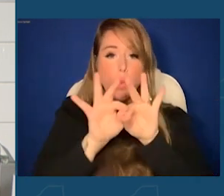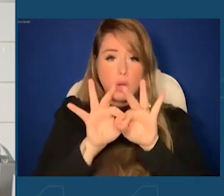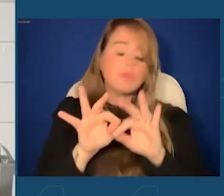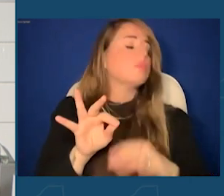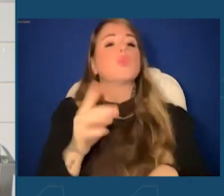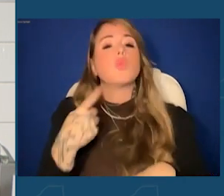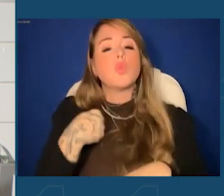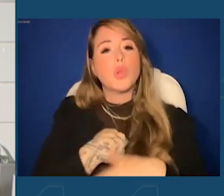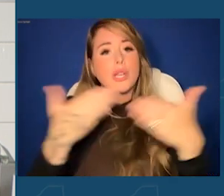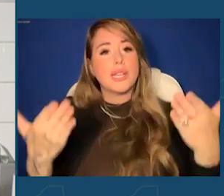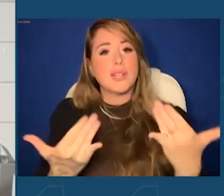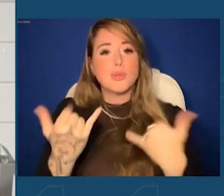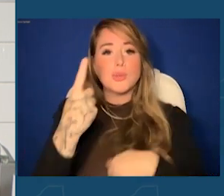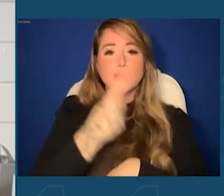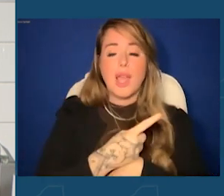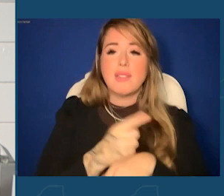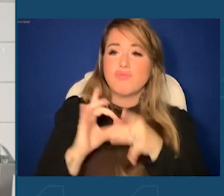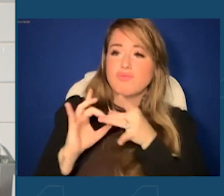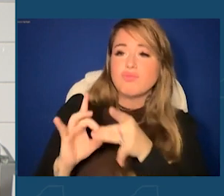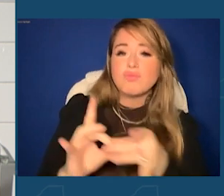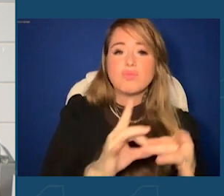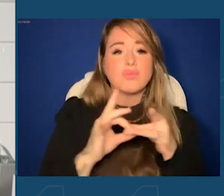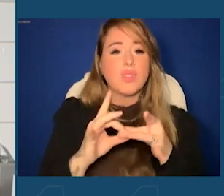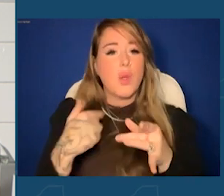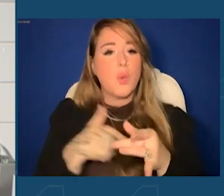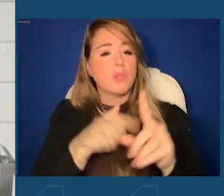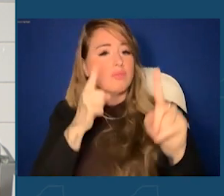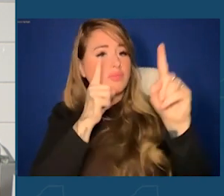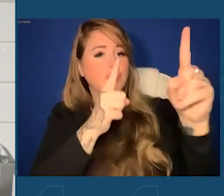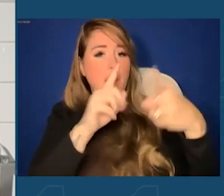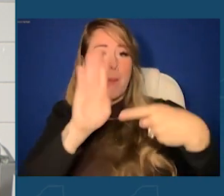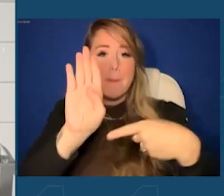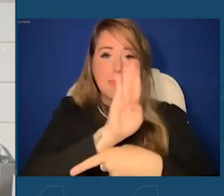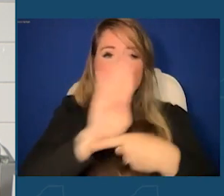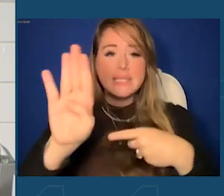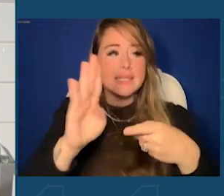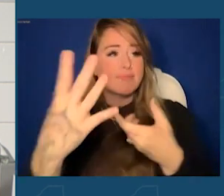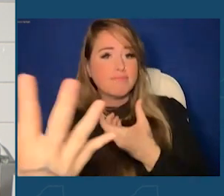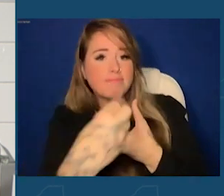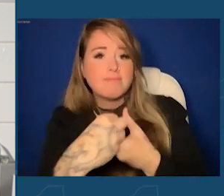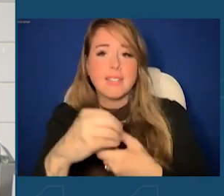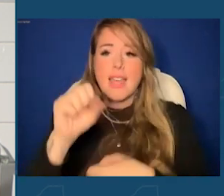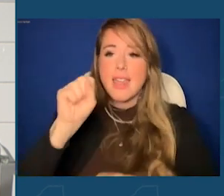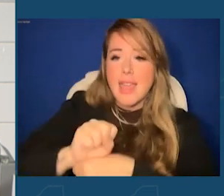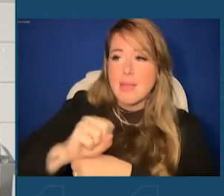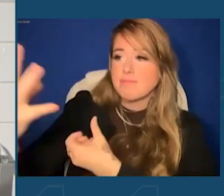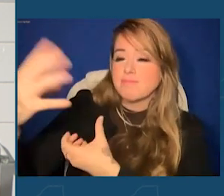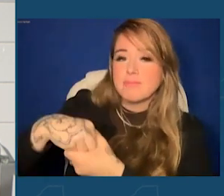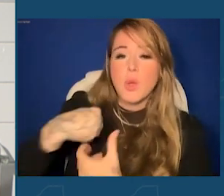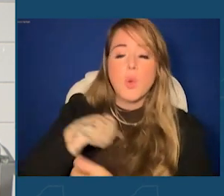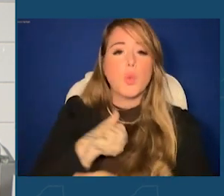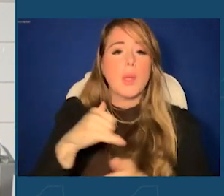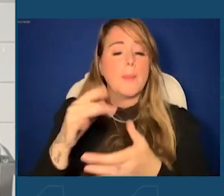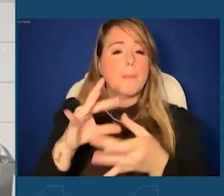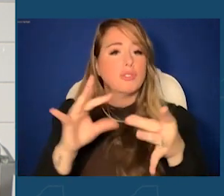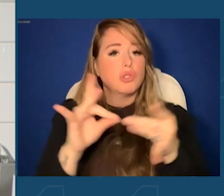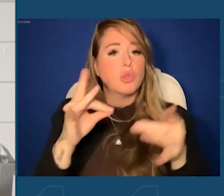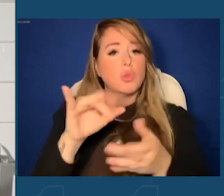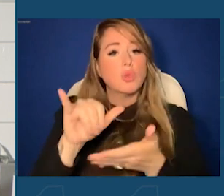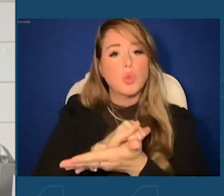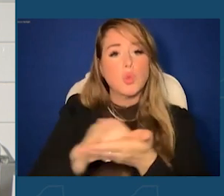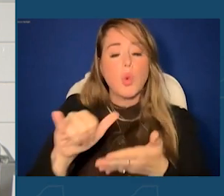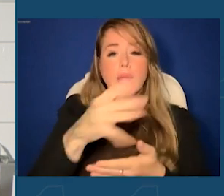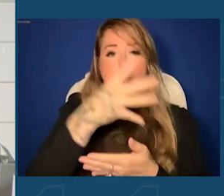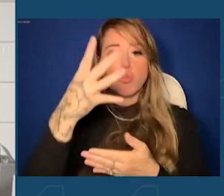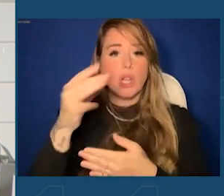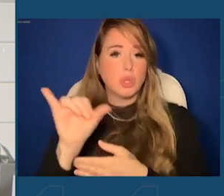here today with business and labor and advocates, and I do want to mention the New York Immigration Coalition is here as well. What an extraordinary job